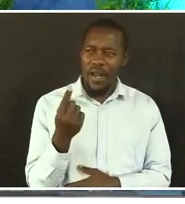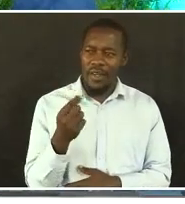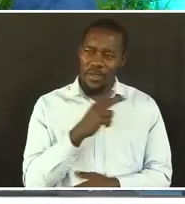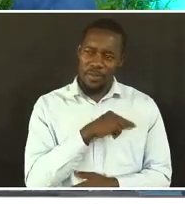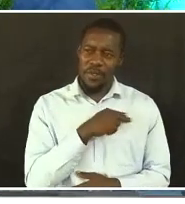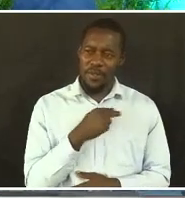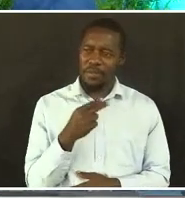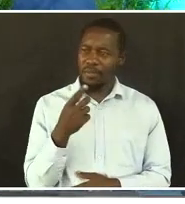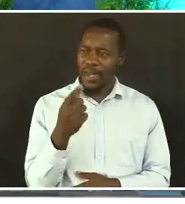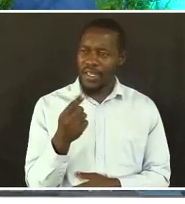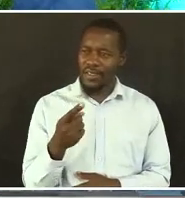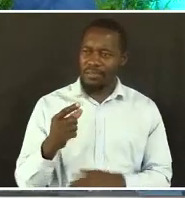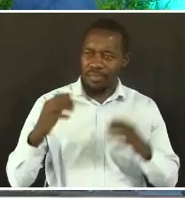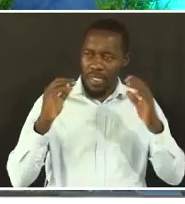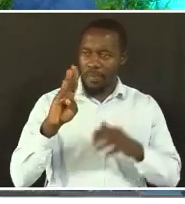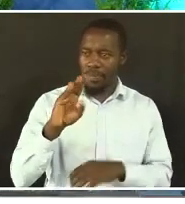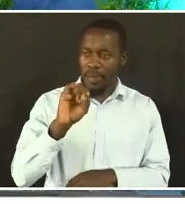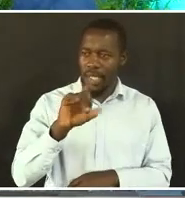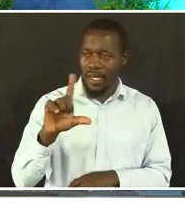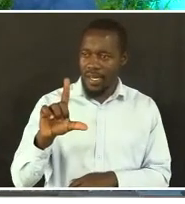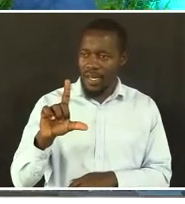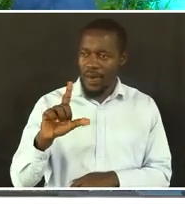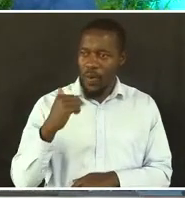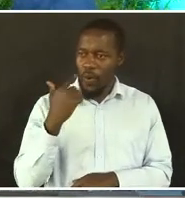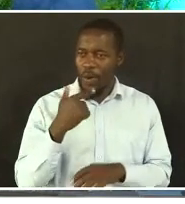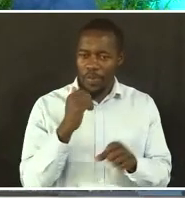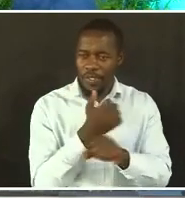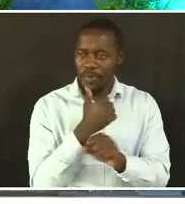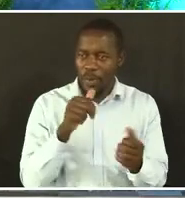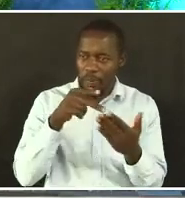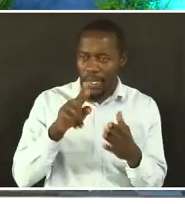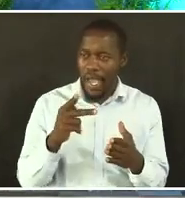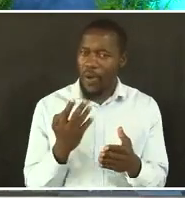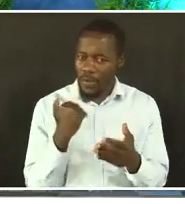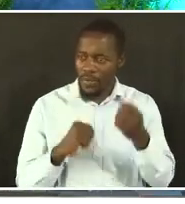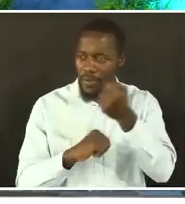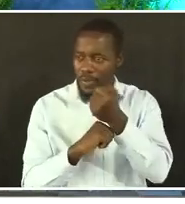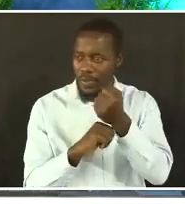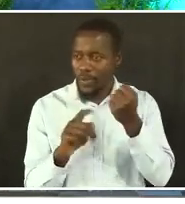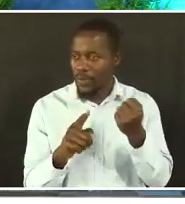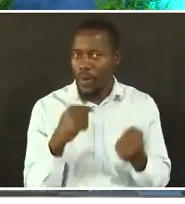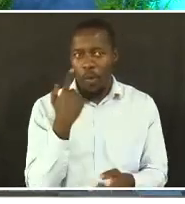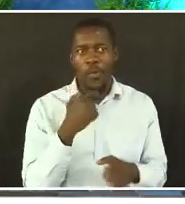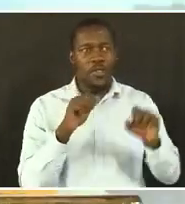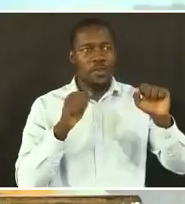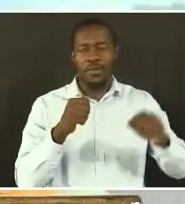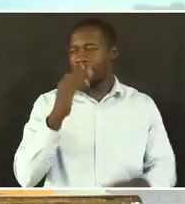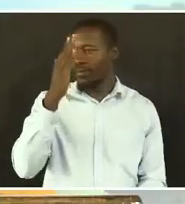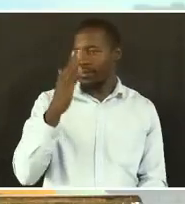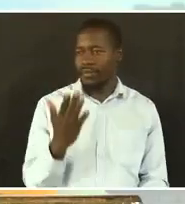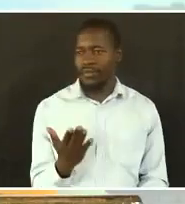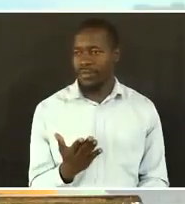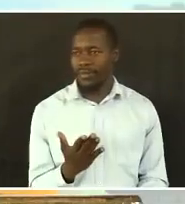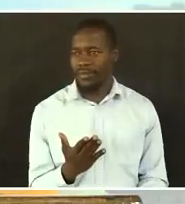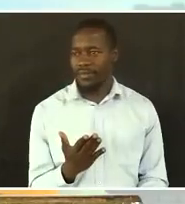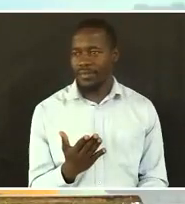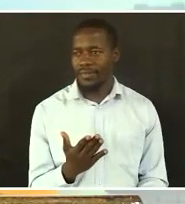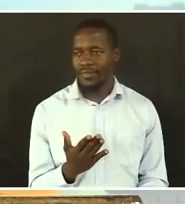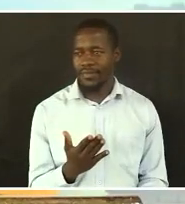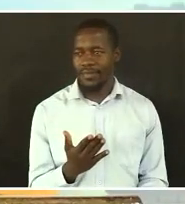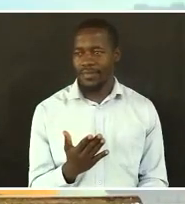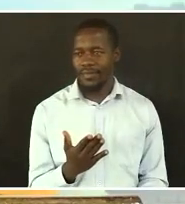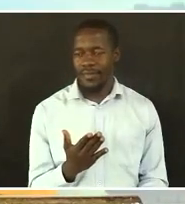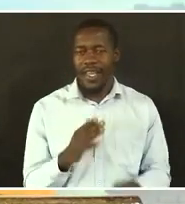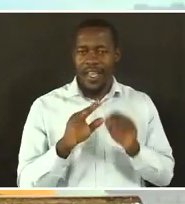to Coptic and tell them, I need to pray for somebody. Just tell me what is your name. That's